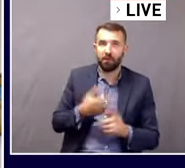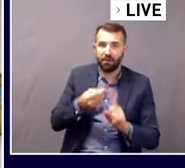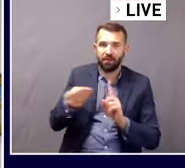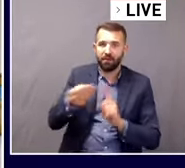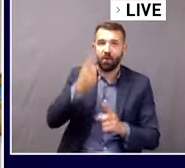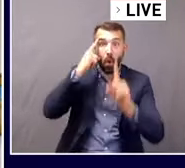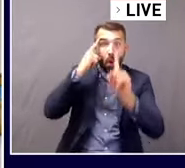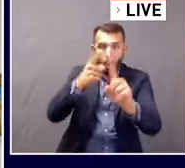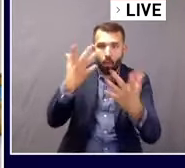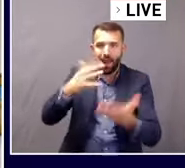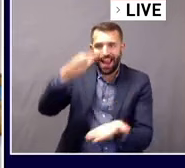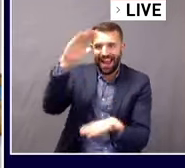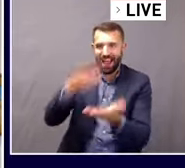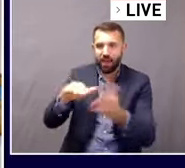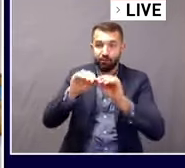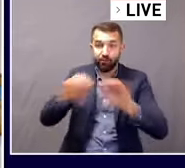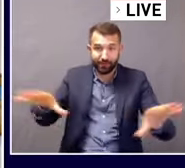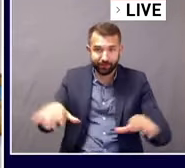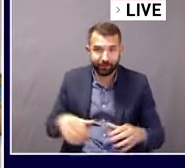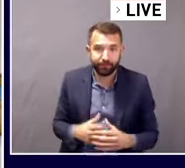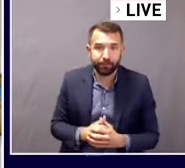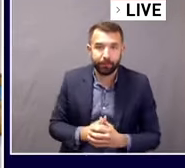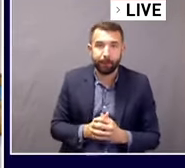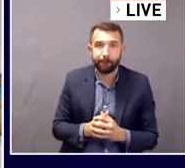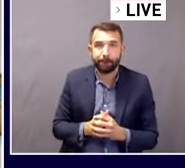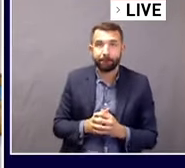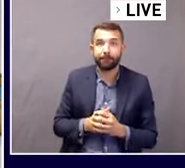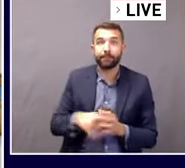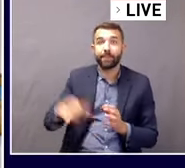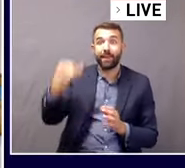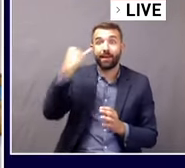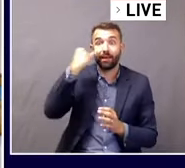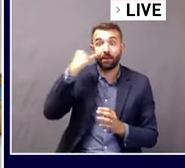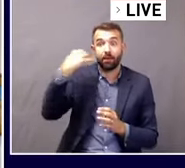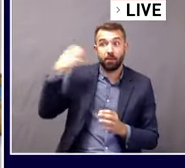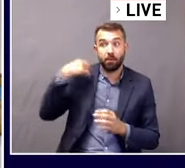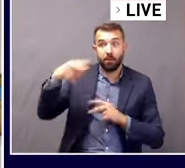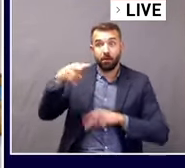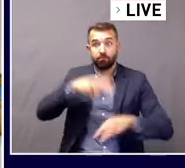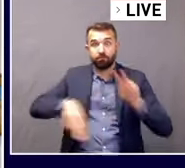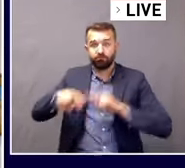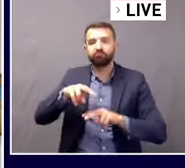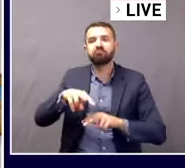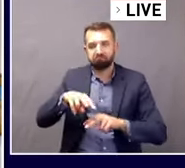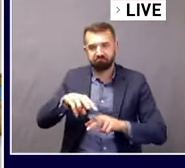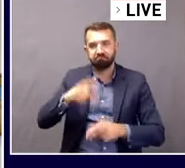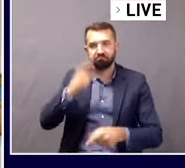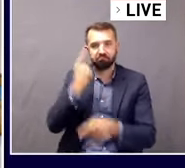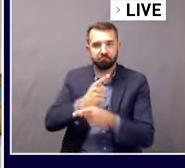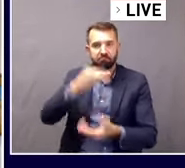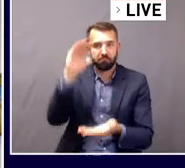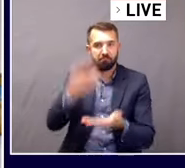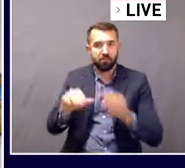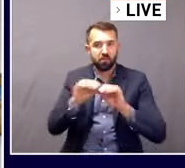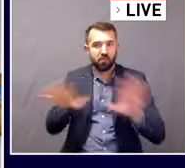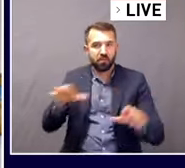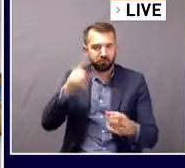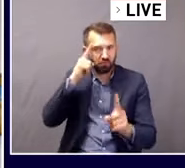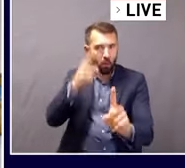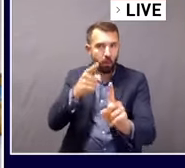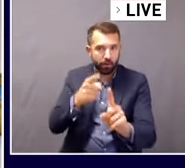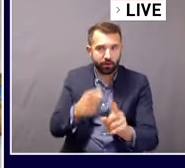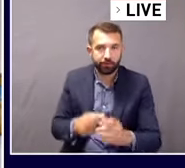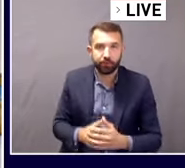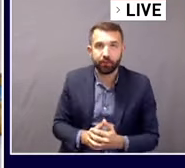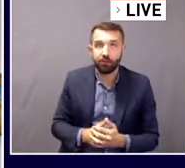think if employers keep the purpose of the guidelines in mind as they are applying them, the resolution to some of these